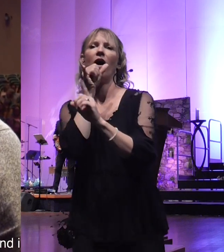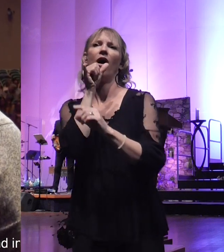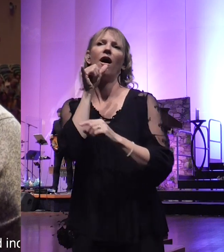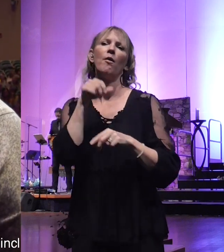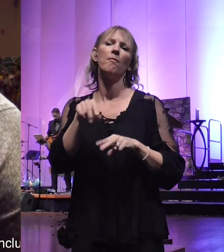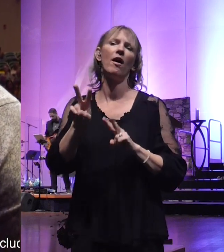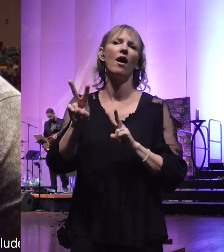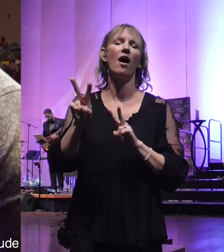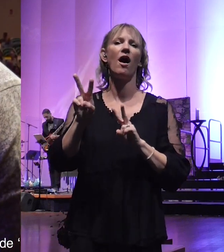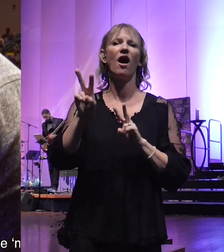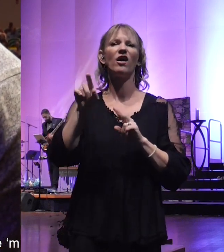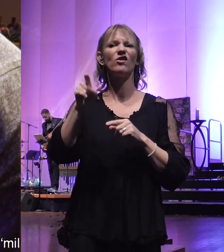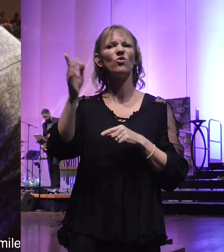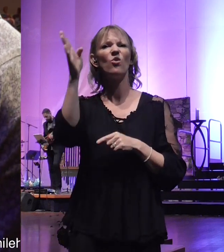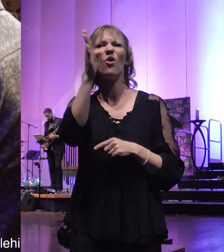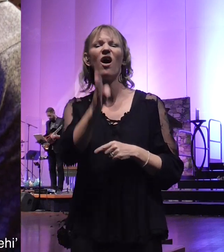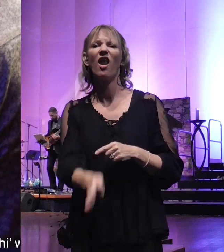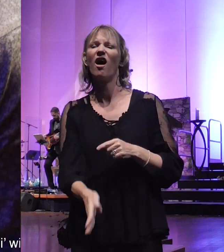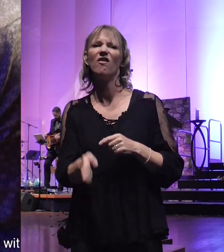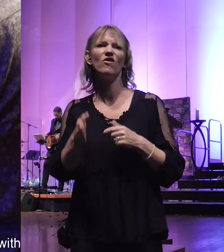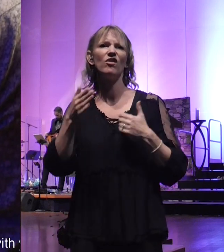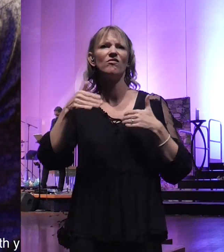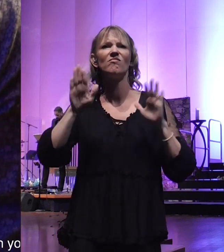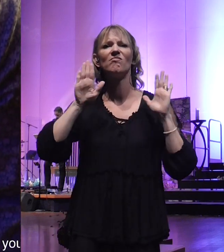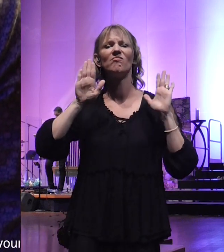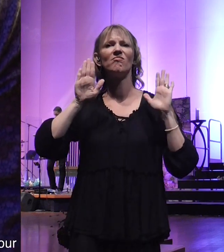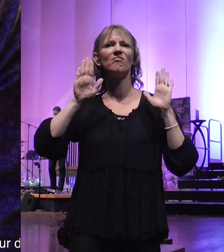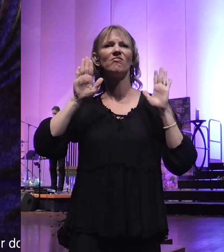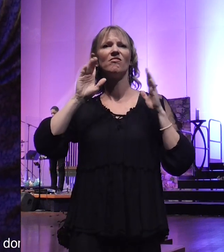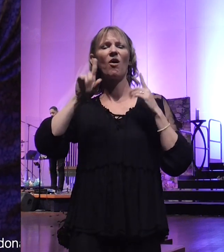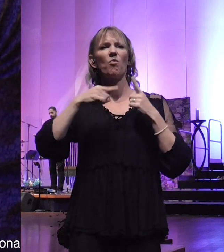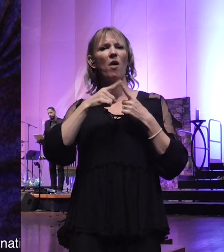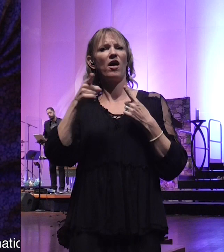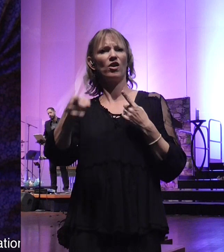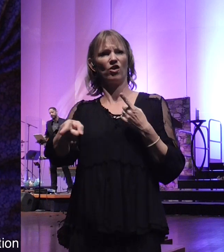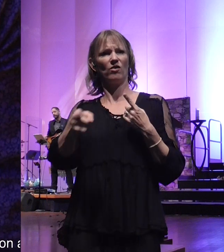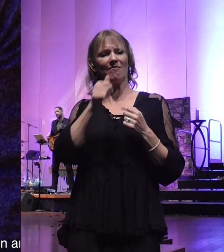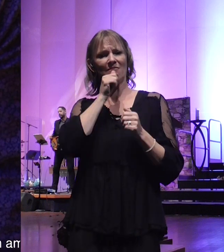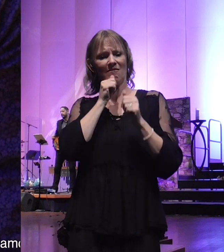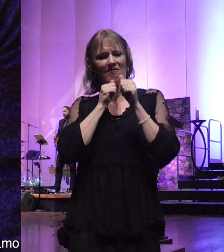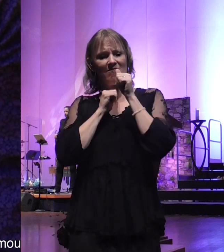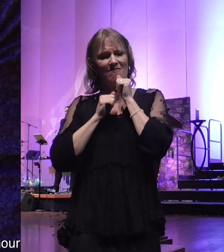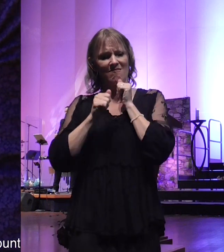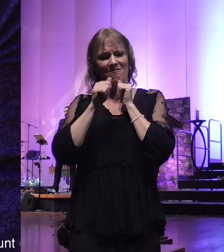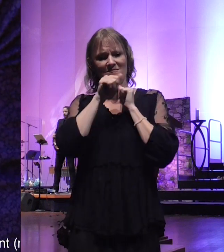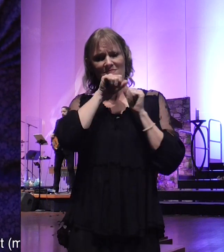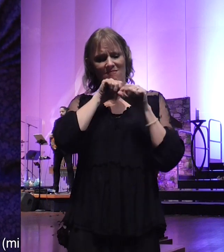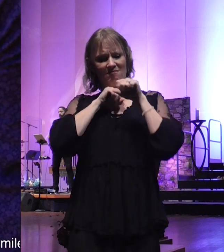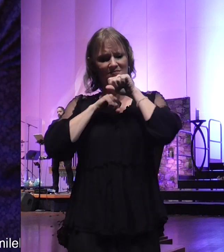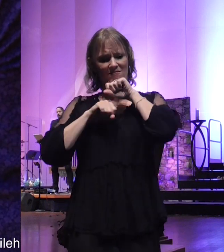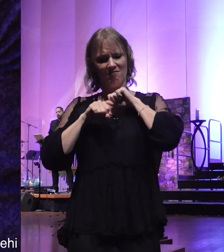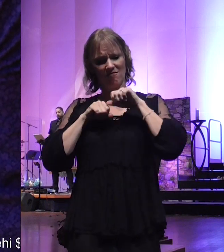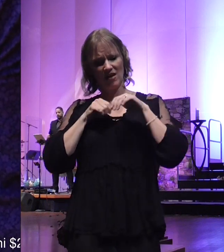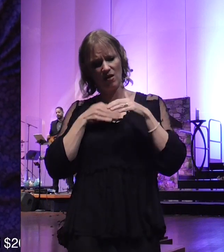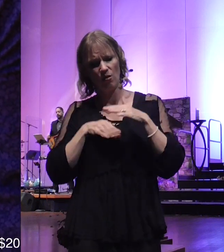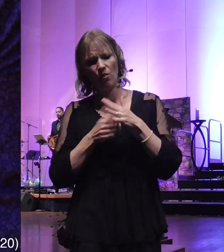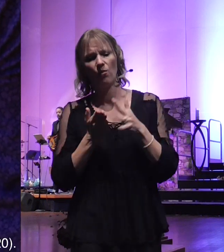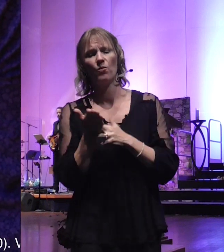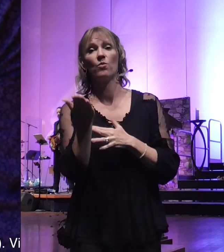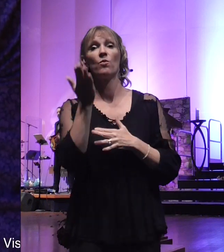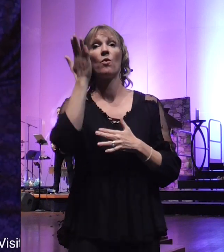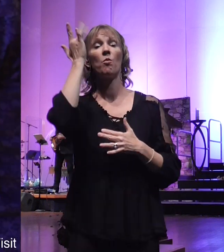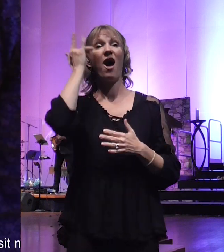never got burned being forged in the fire. 'Cause an